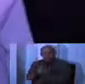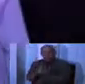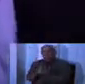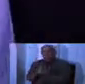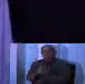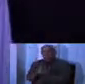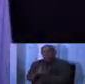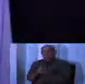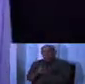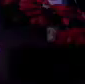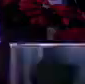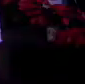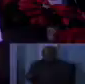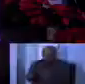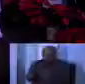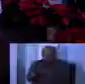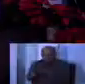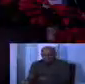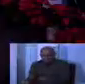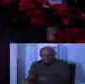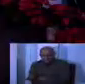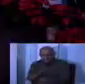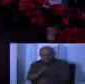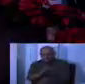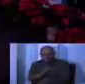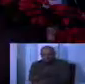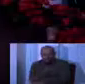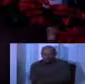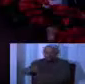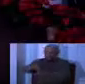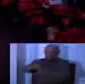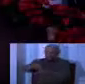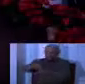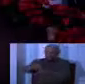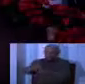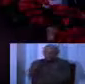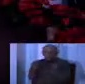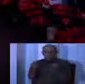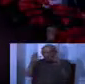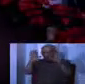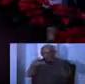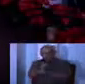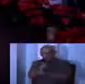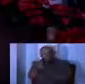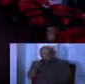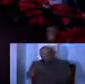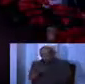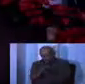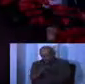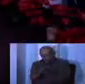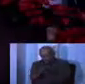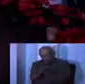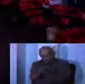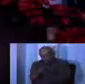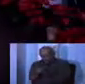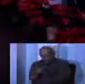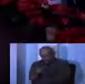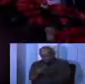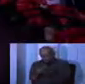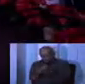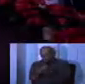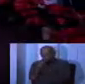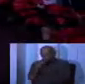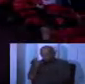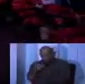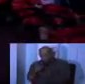of raising Lazarus from the dead. The many miracles that we see contained within Scripture, but so often we look only for